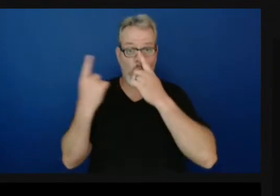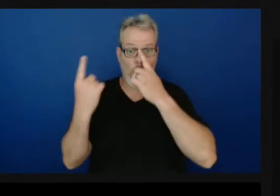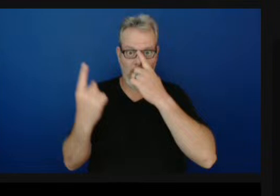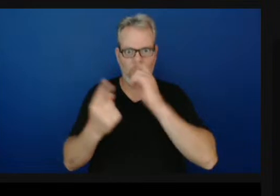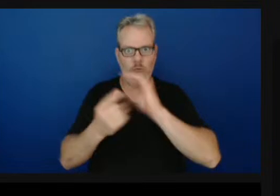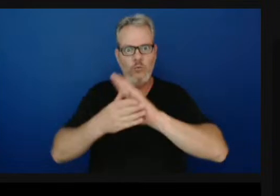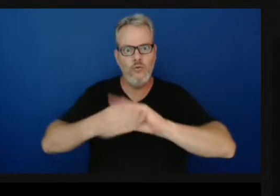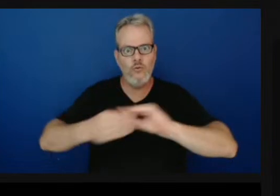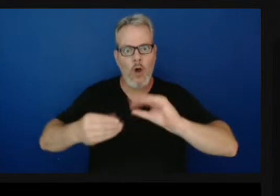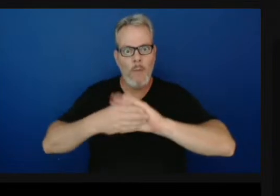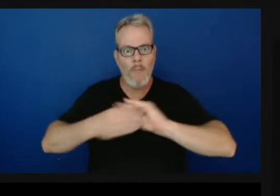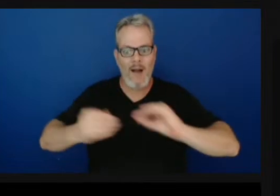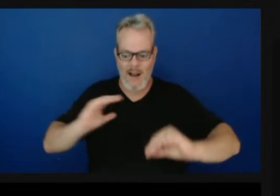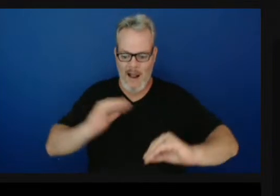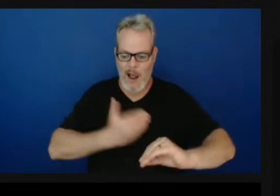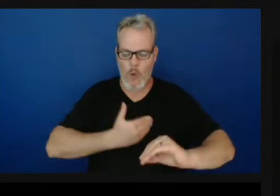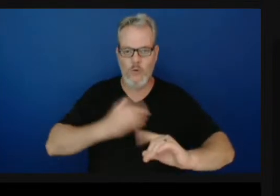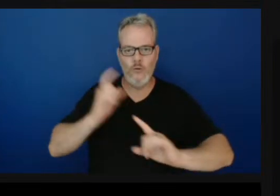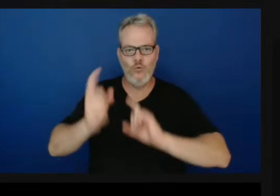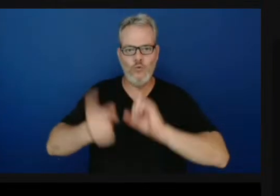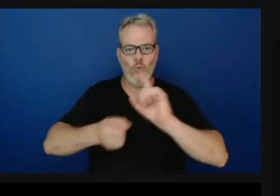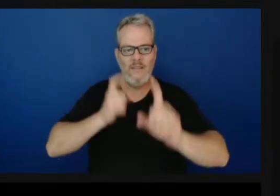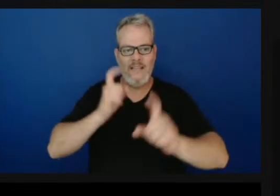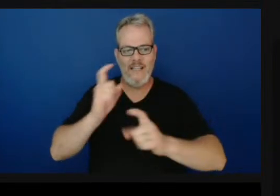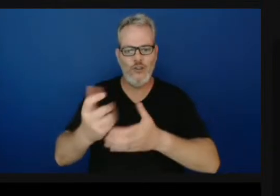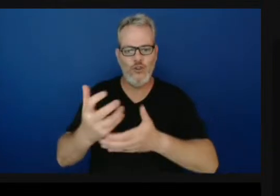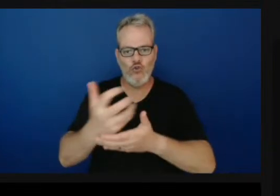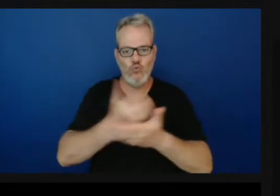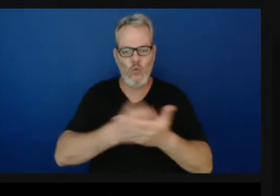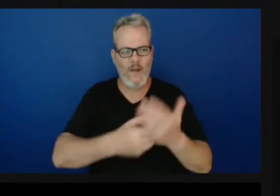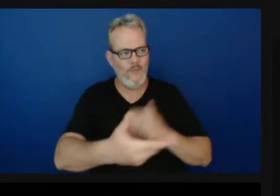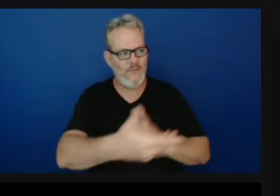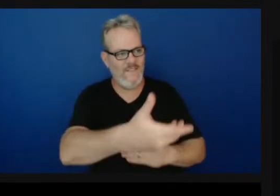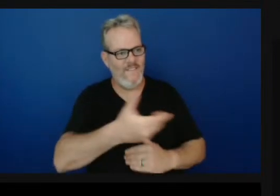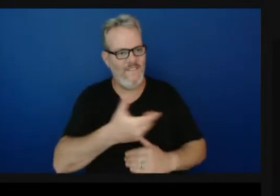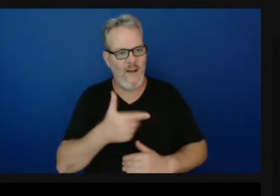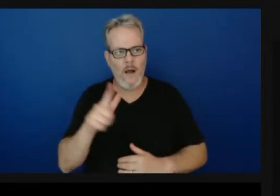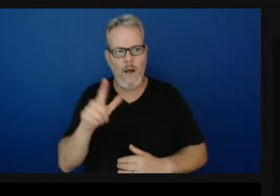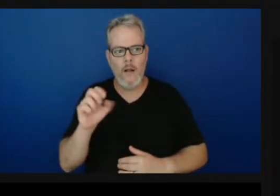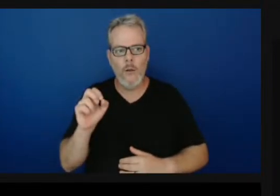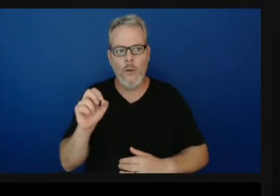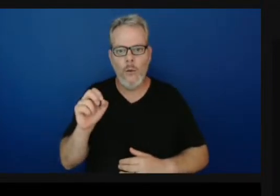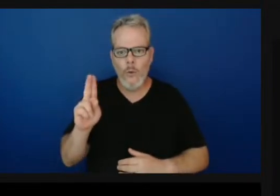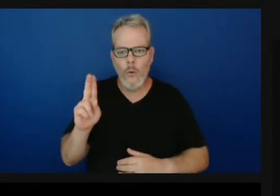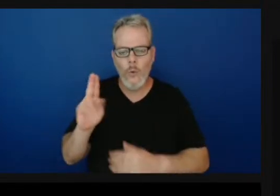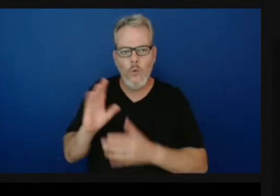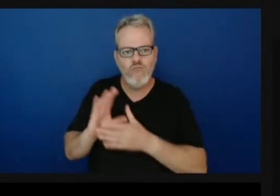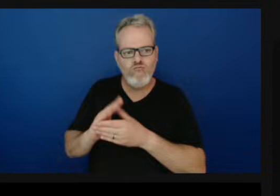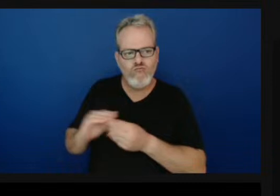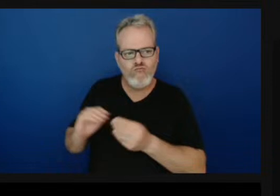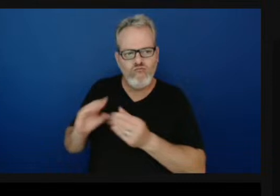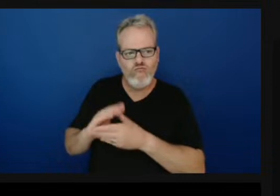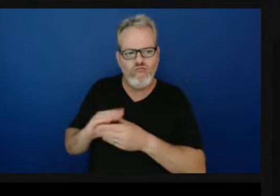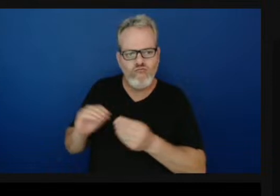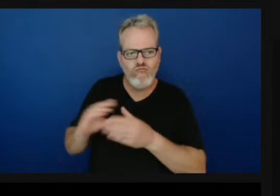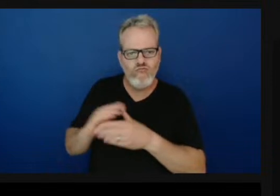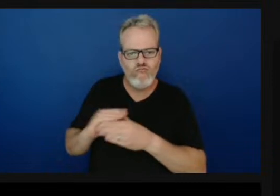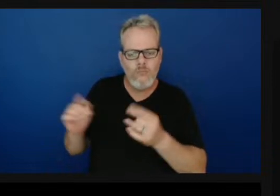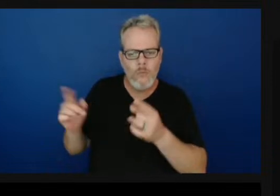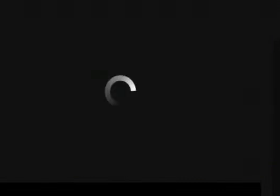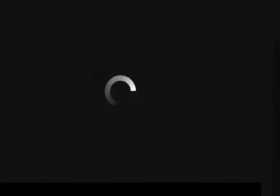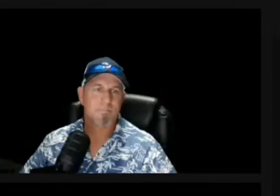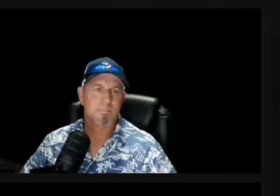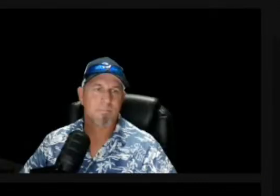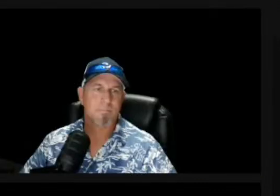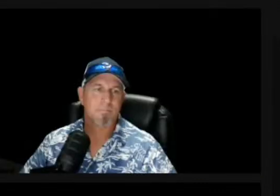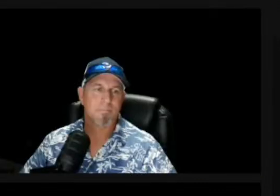donation drive for the summer, I'm going to bring in Lou, and he'll talk to you a little bit about what we've been doing. Yeah,